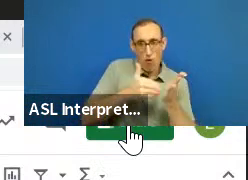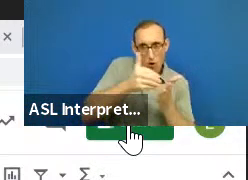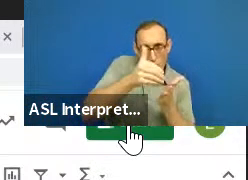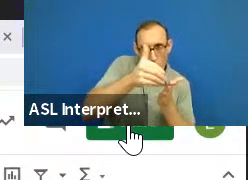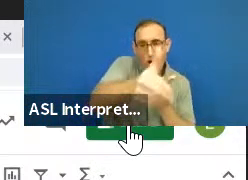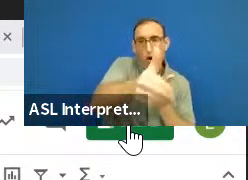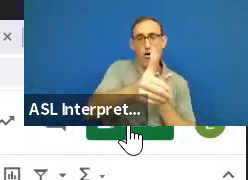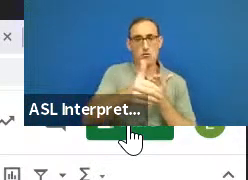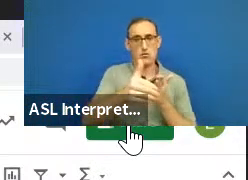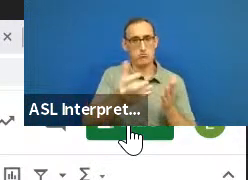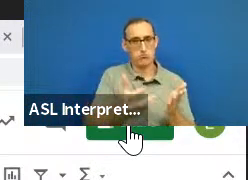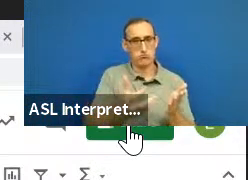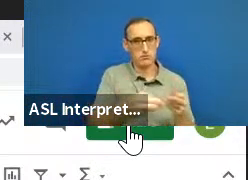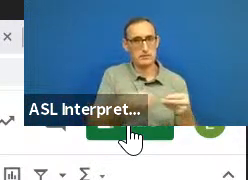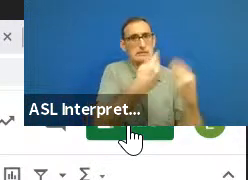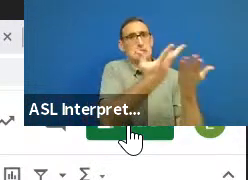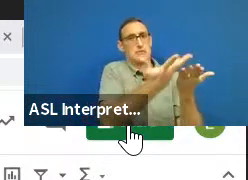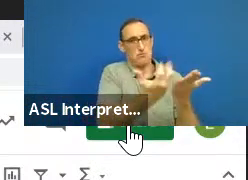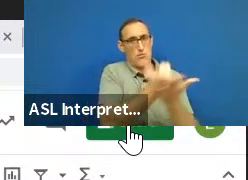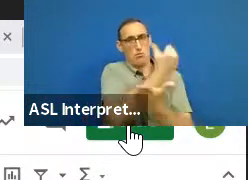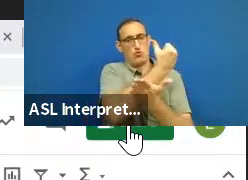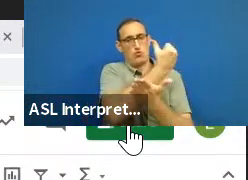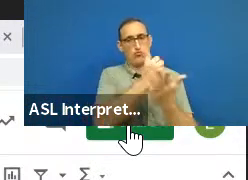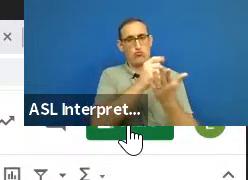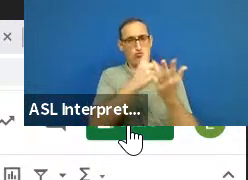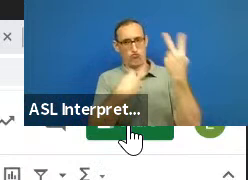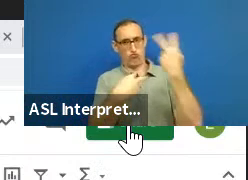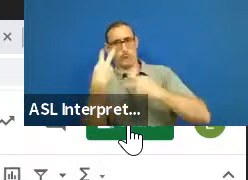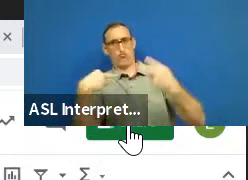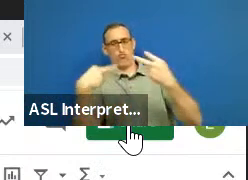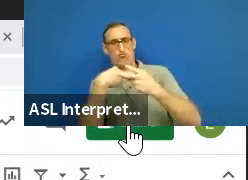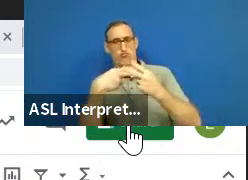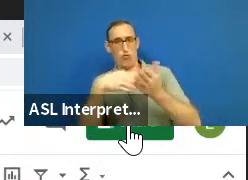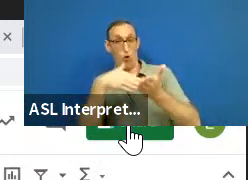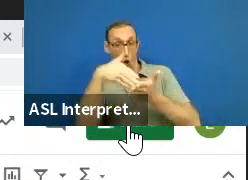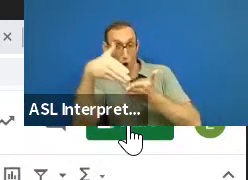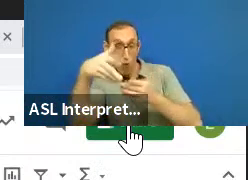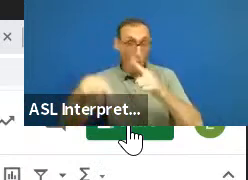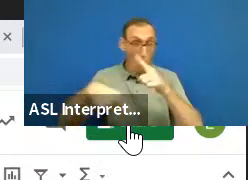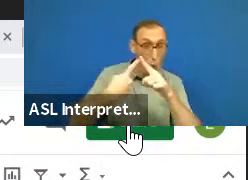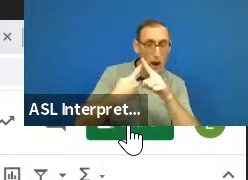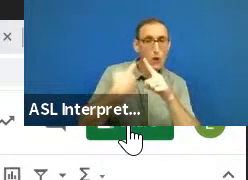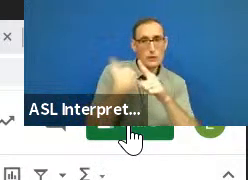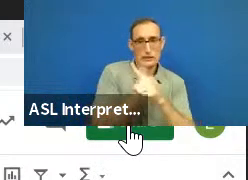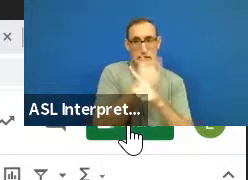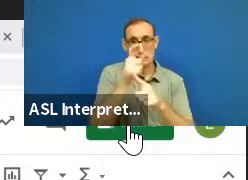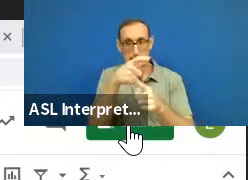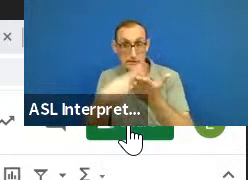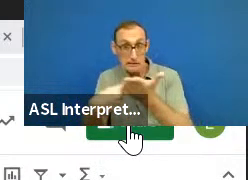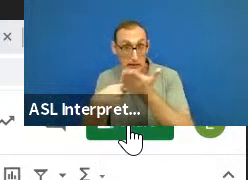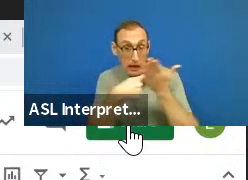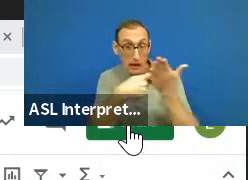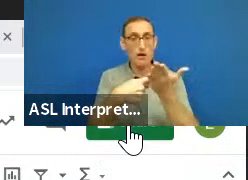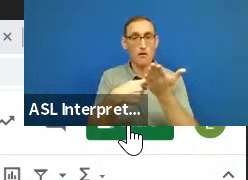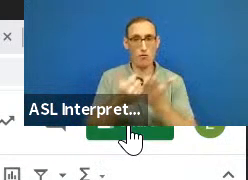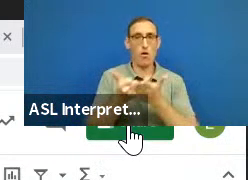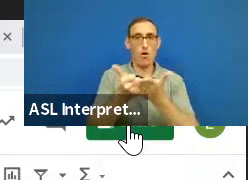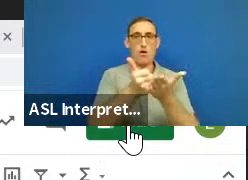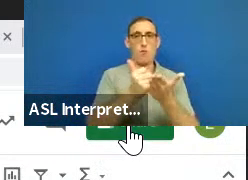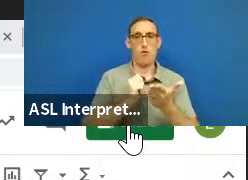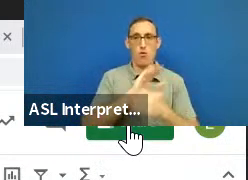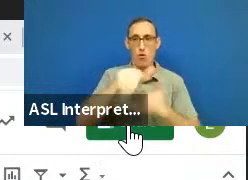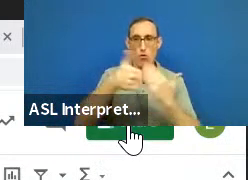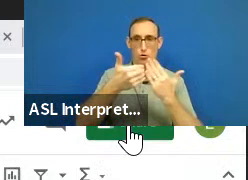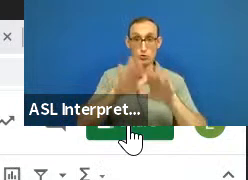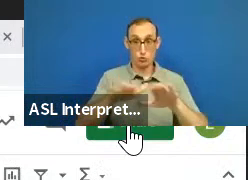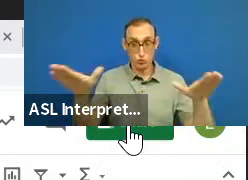something to check the temperature of this community as we are meeting the needs of educating all of our children. And I know from experience, and in